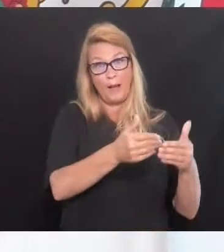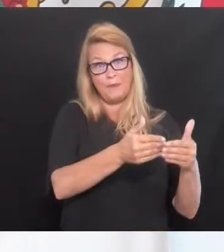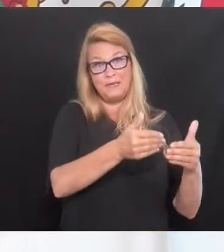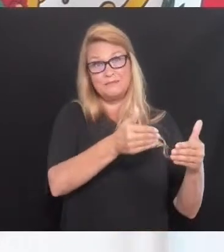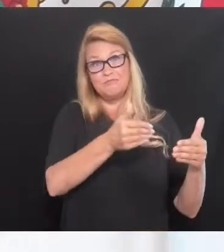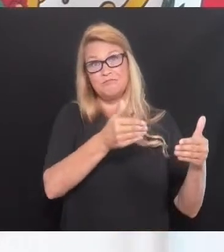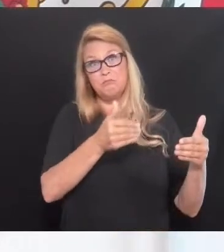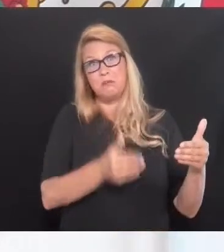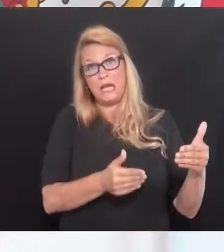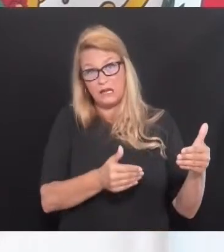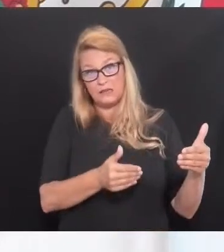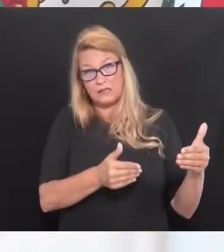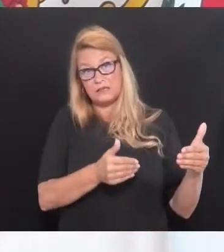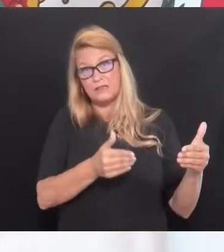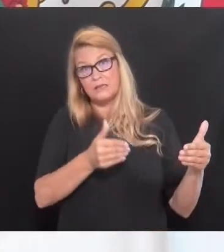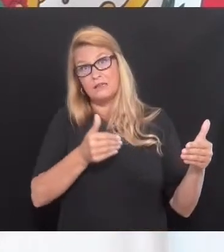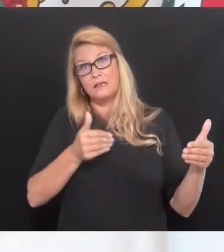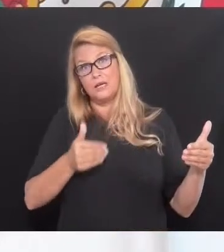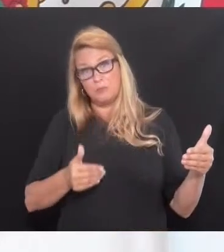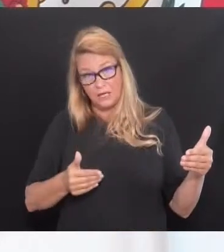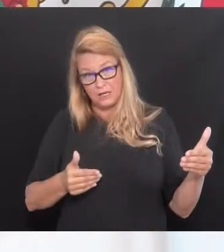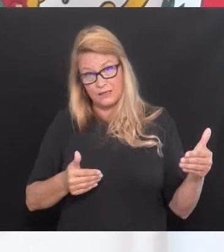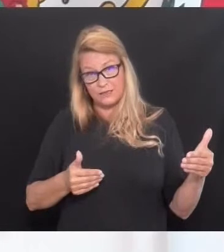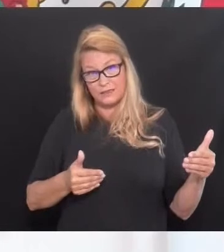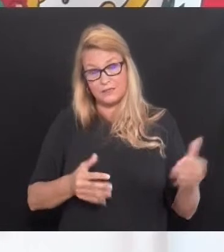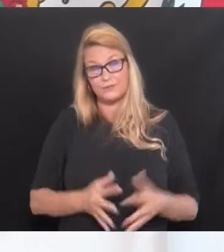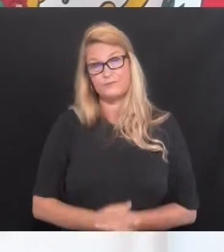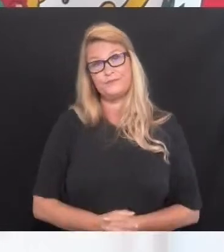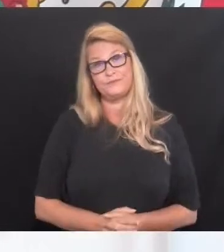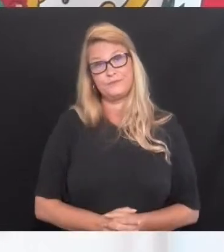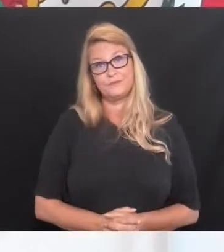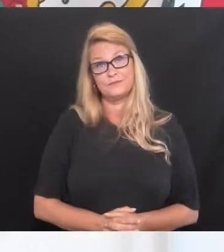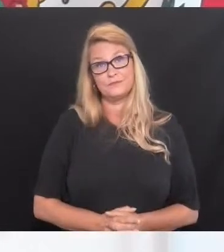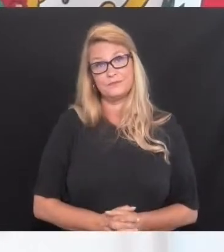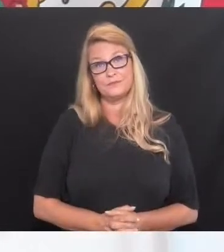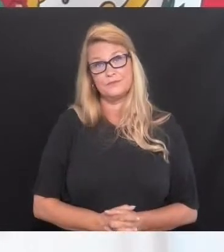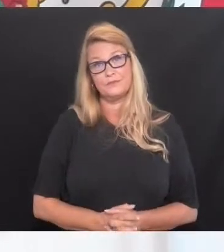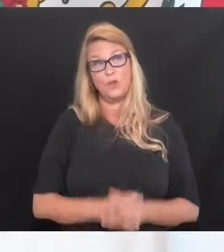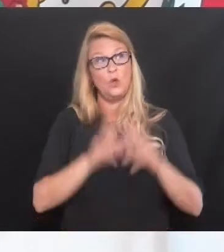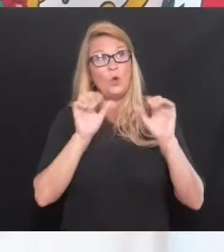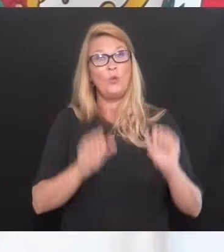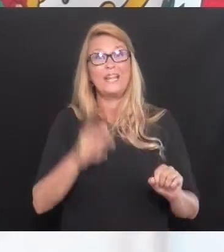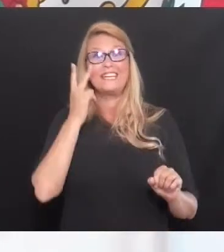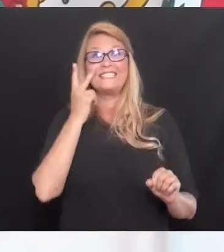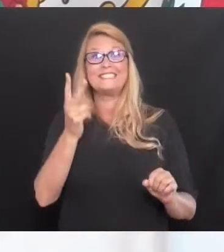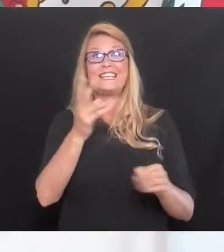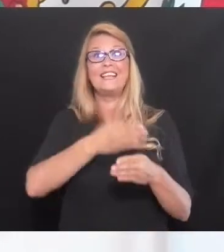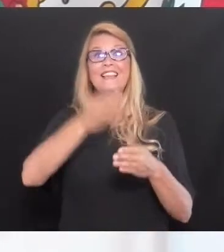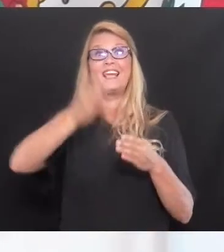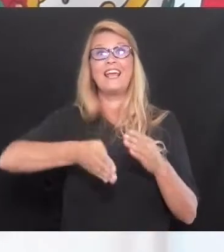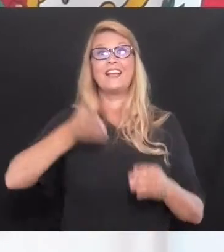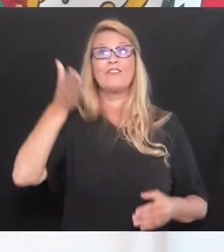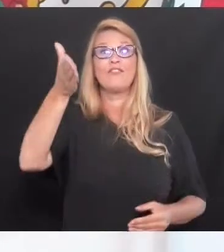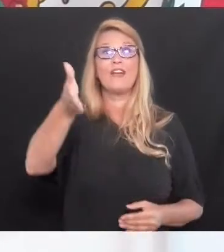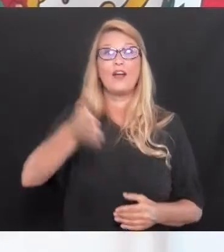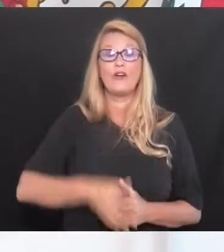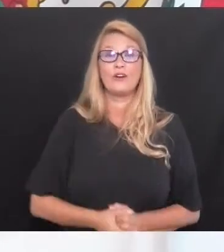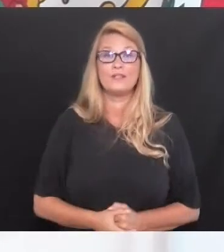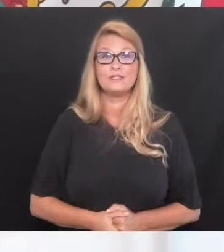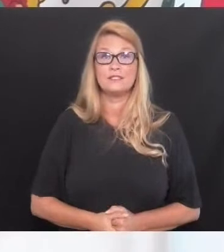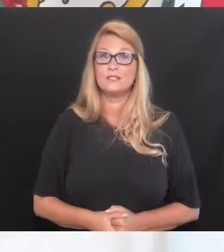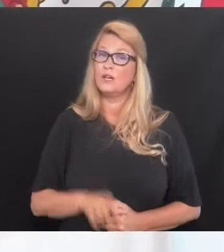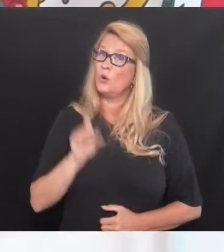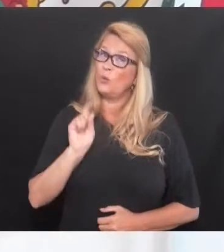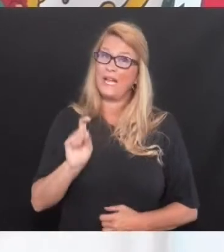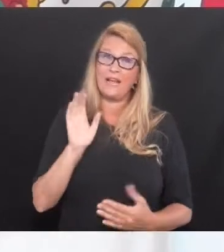same pit that we've been in over and over and over. We can see the finish line. You got to get there. You got to